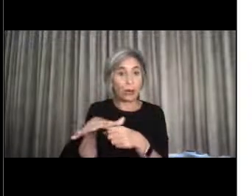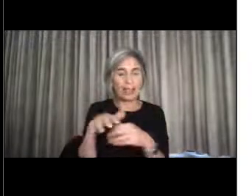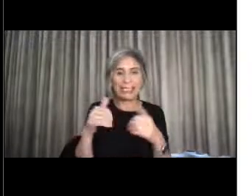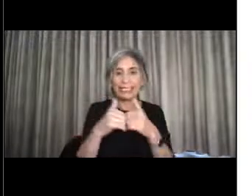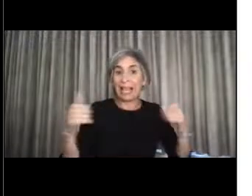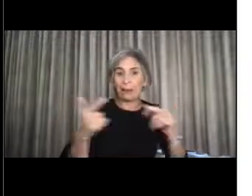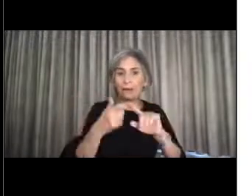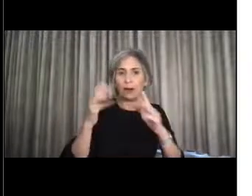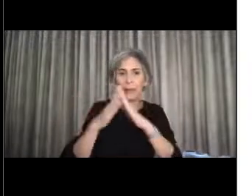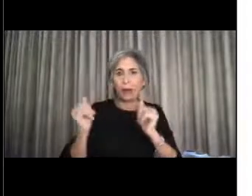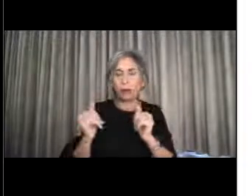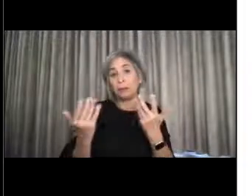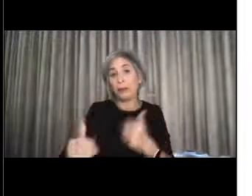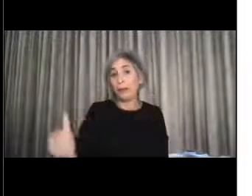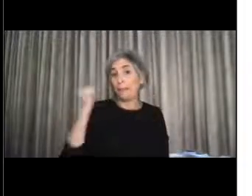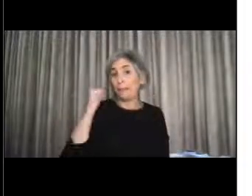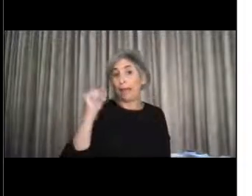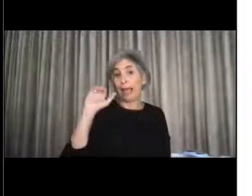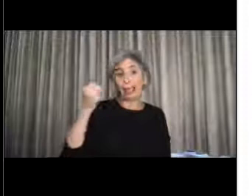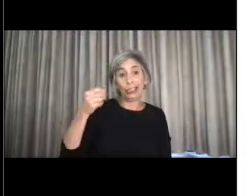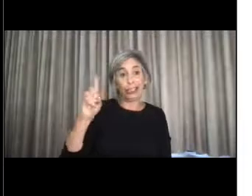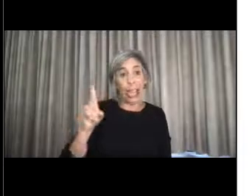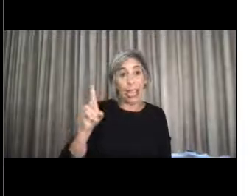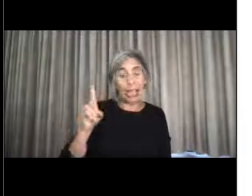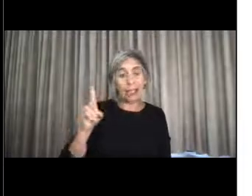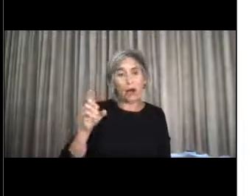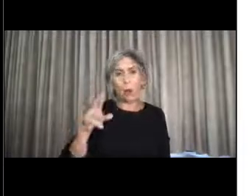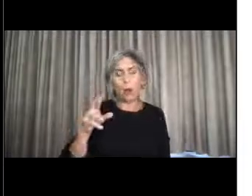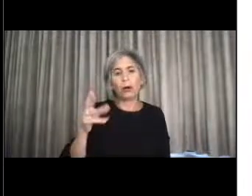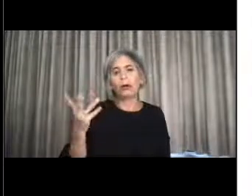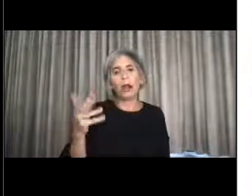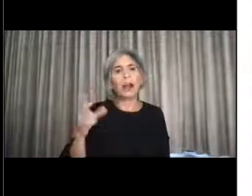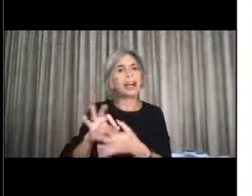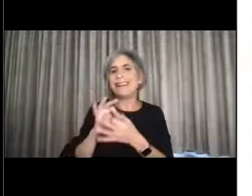a shed or a detached garage.